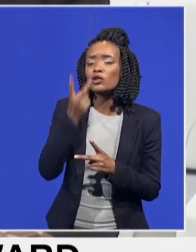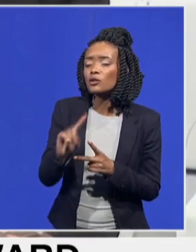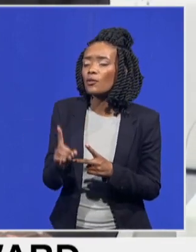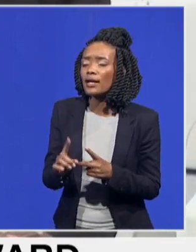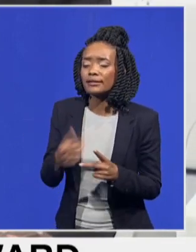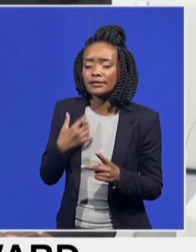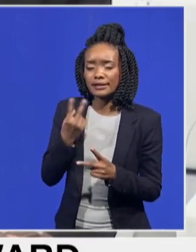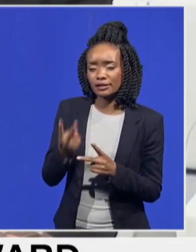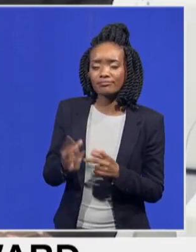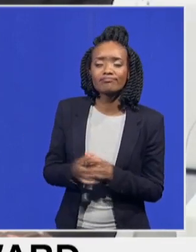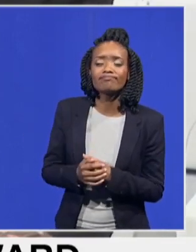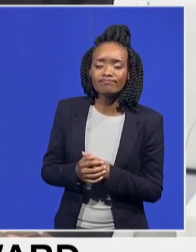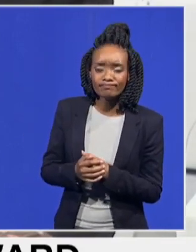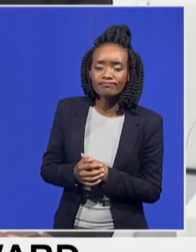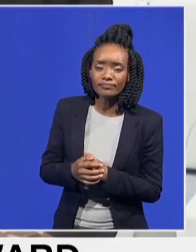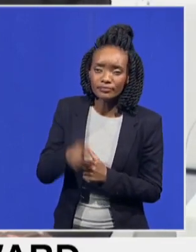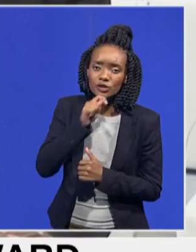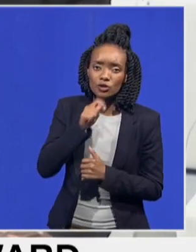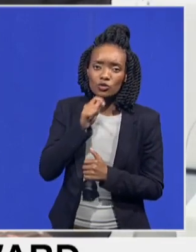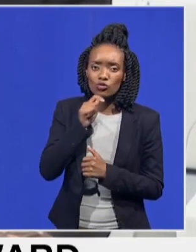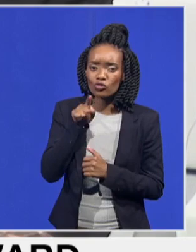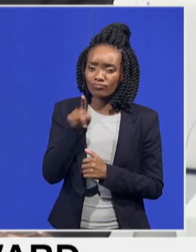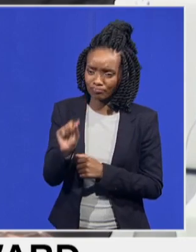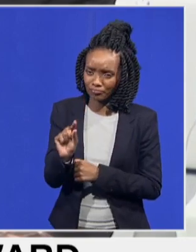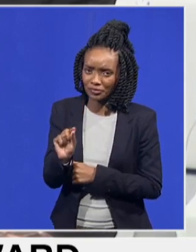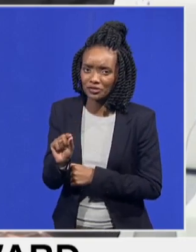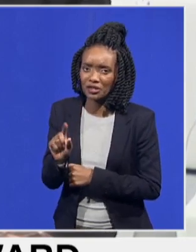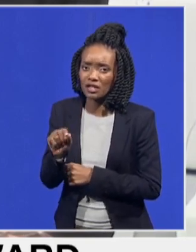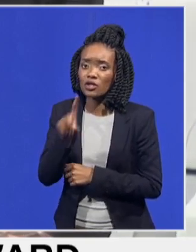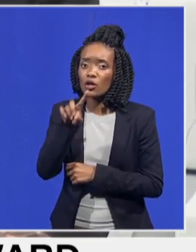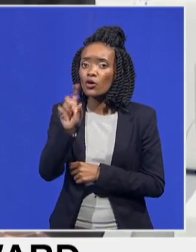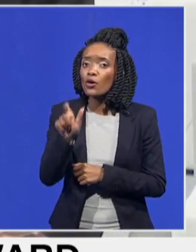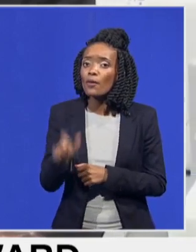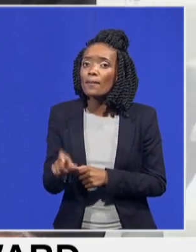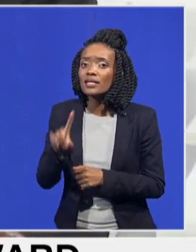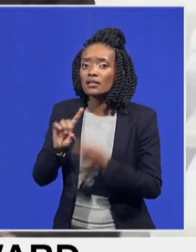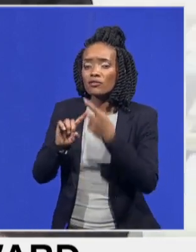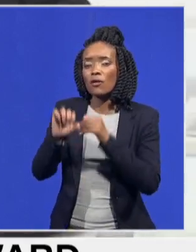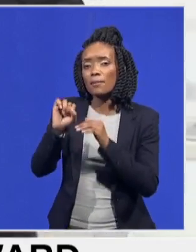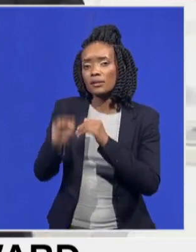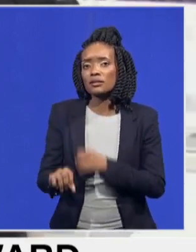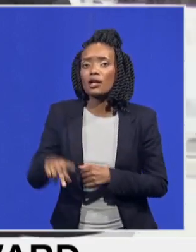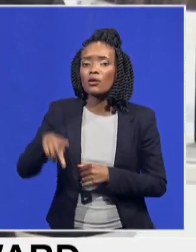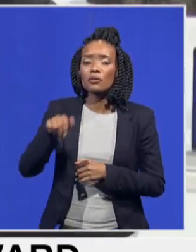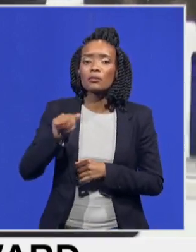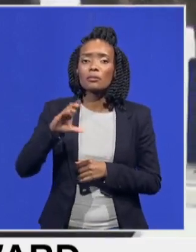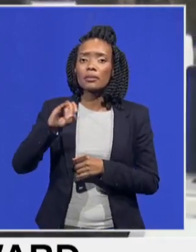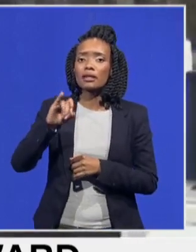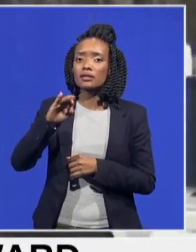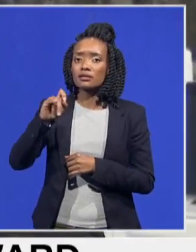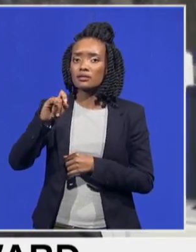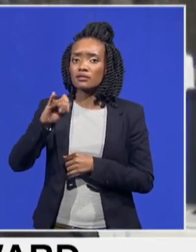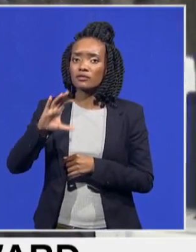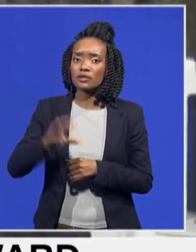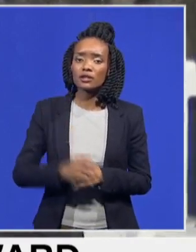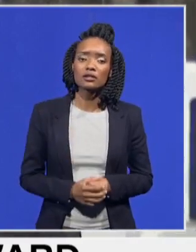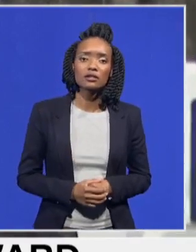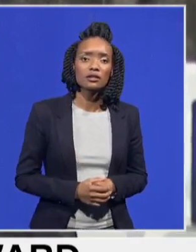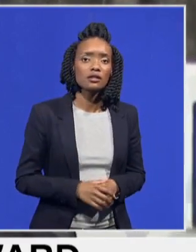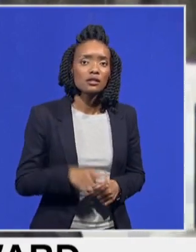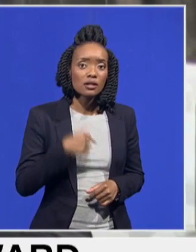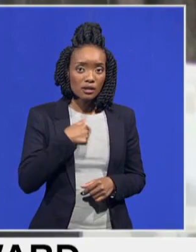you as a person, as a buyer from the South Pacific? Okay, I'm in travel business